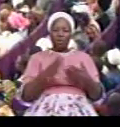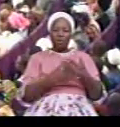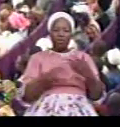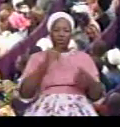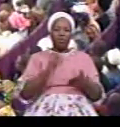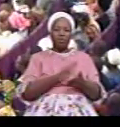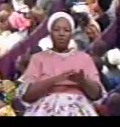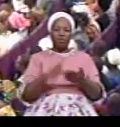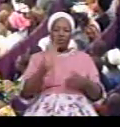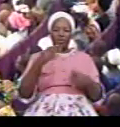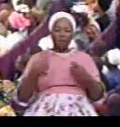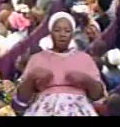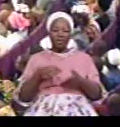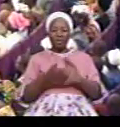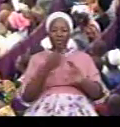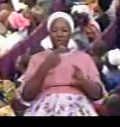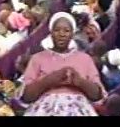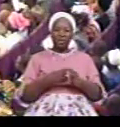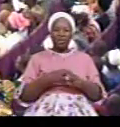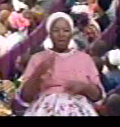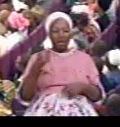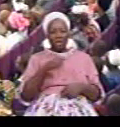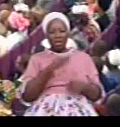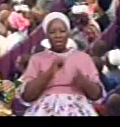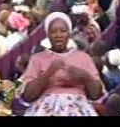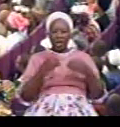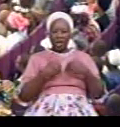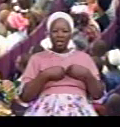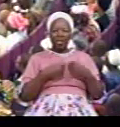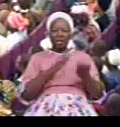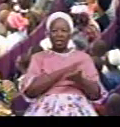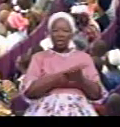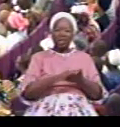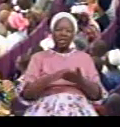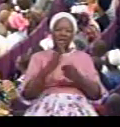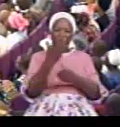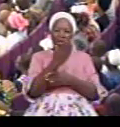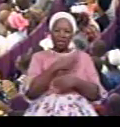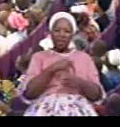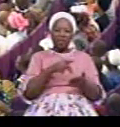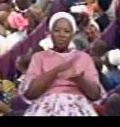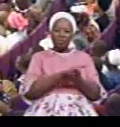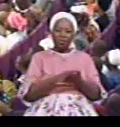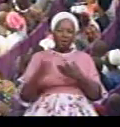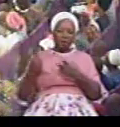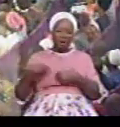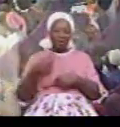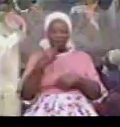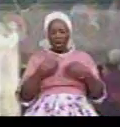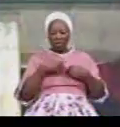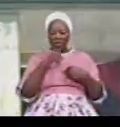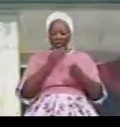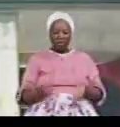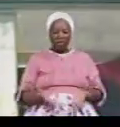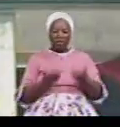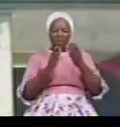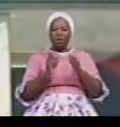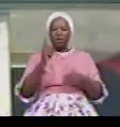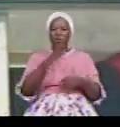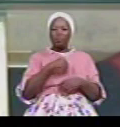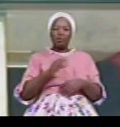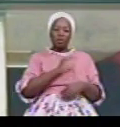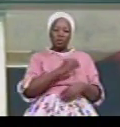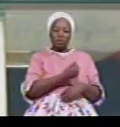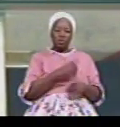that has clean hands and a pure heart, who has not lifted up his soul unto